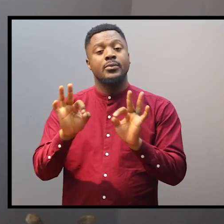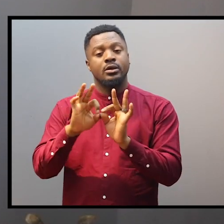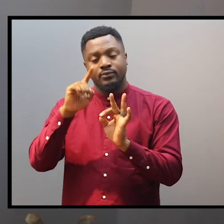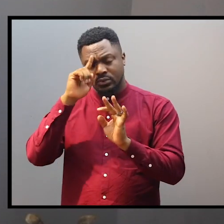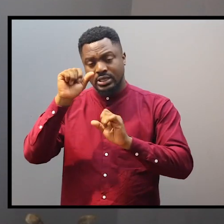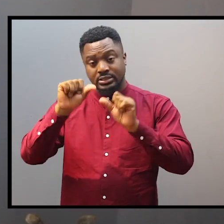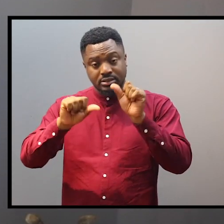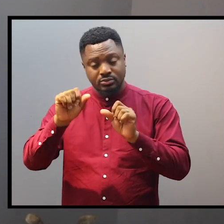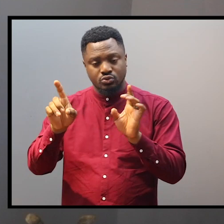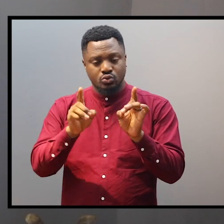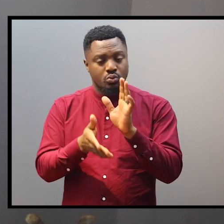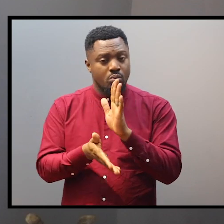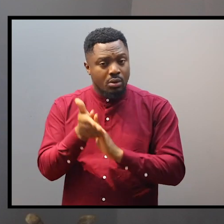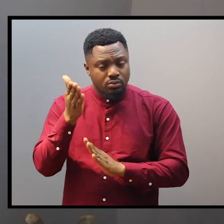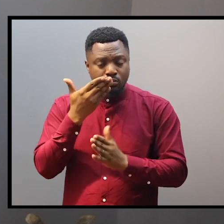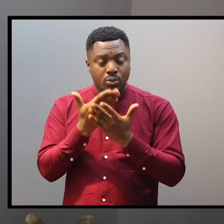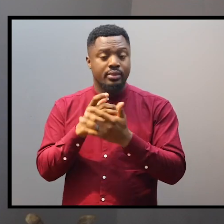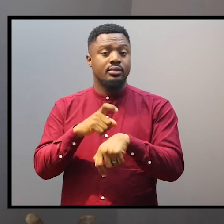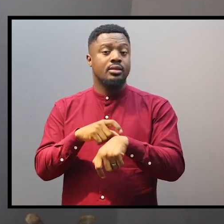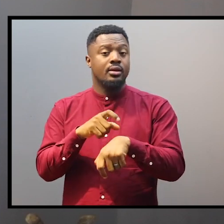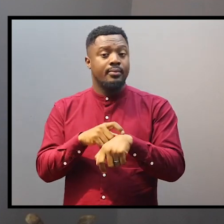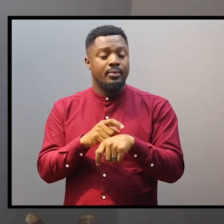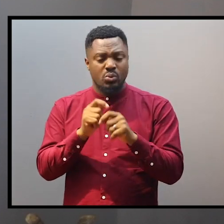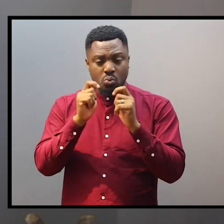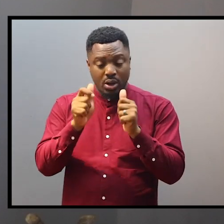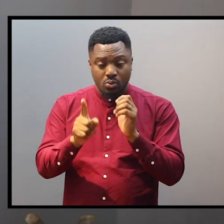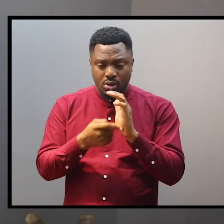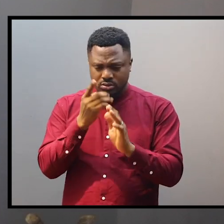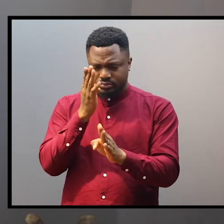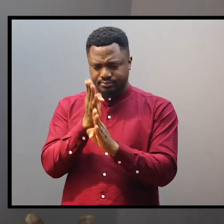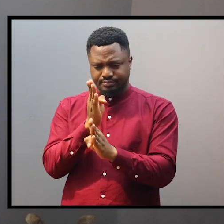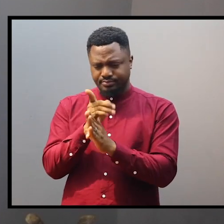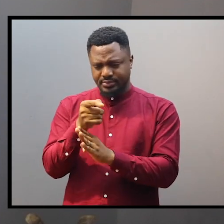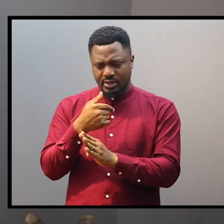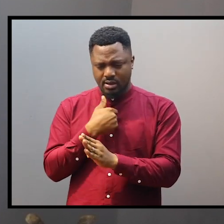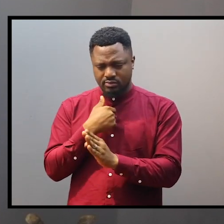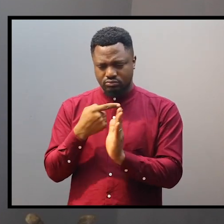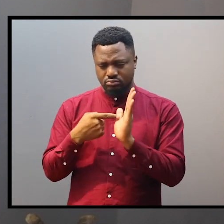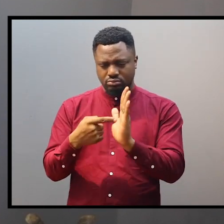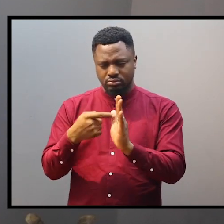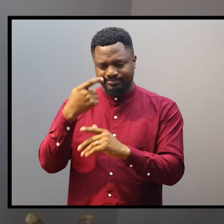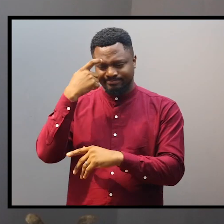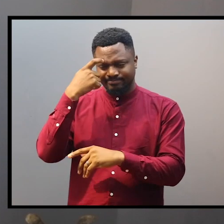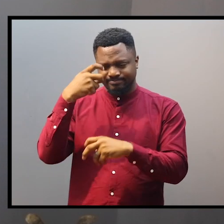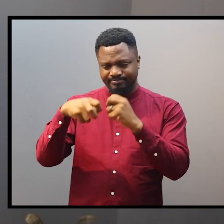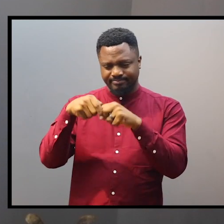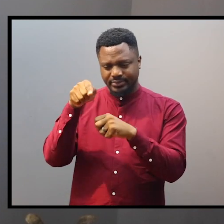important for the assessment to be done in a timely manner as soon as you suspect that there are signs of